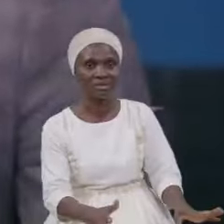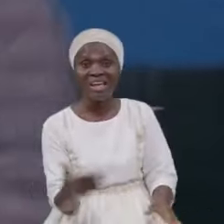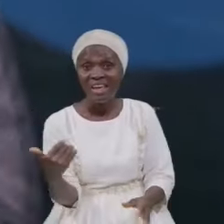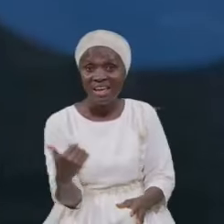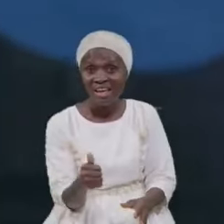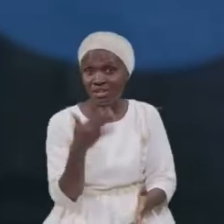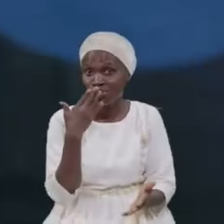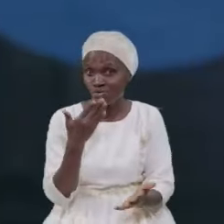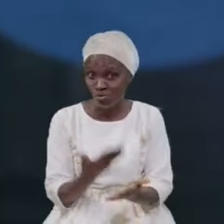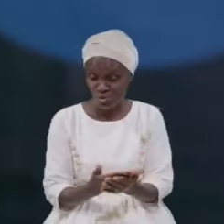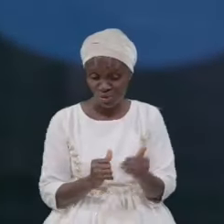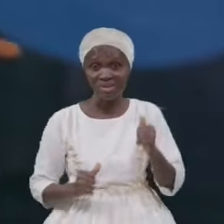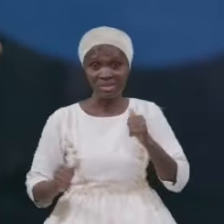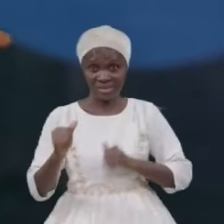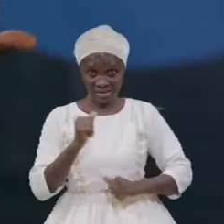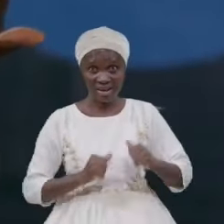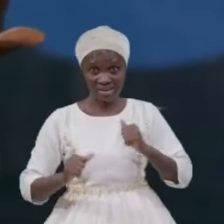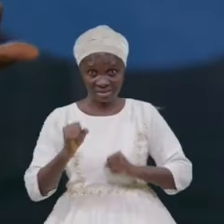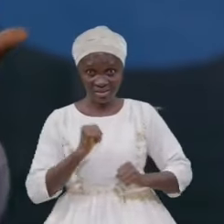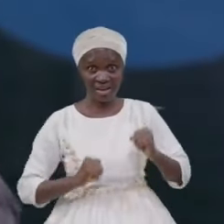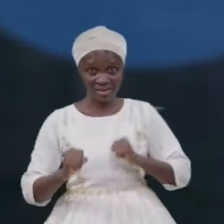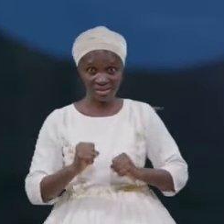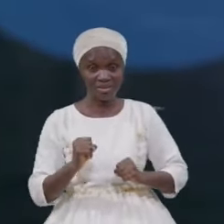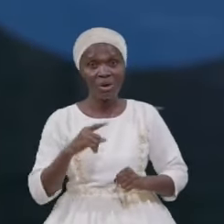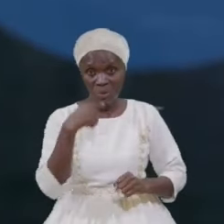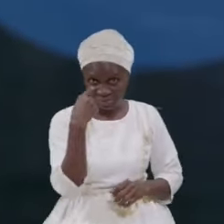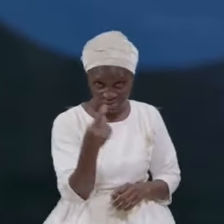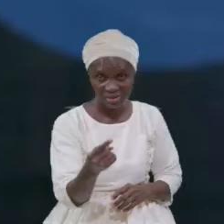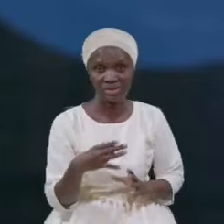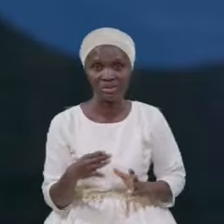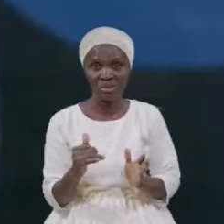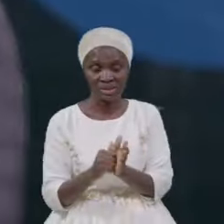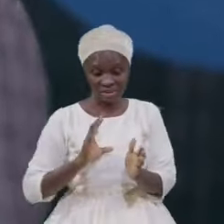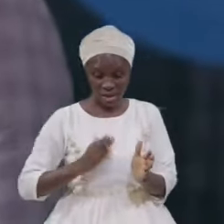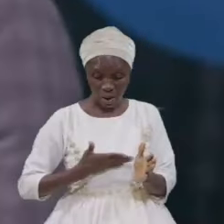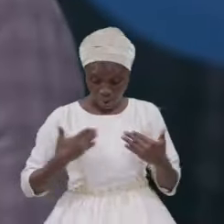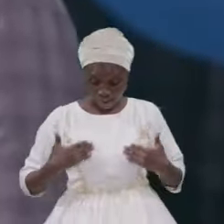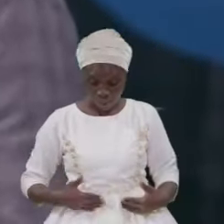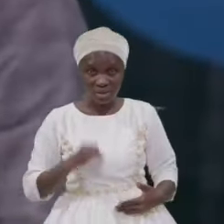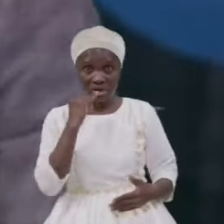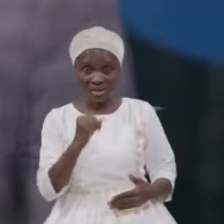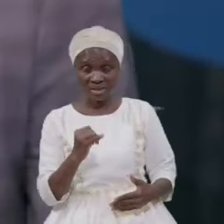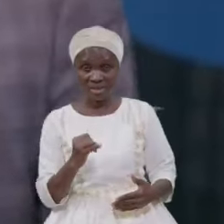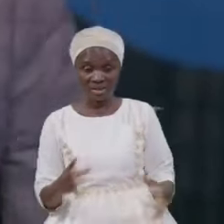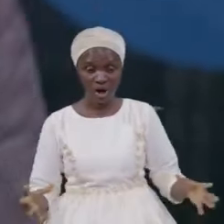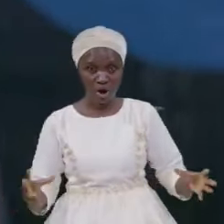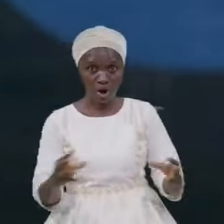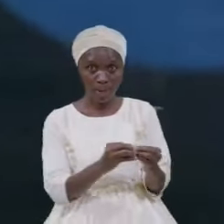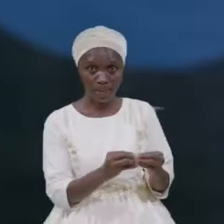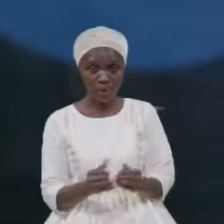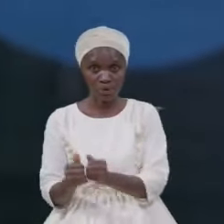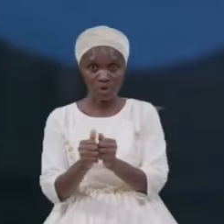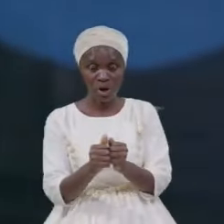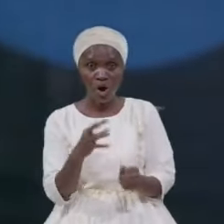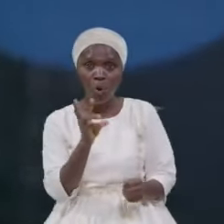is our body is combination of water and dust, and the 16 elements that are found in